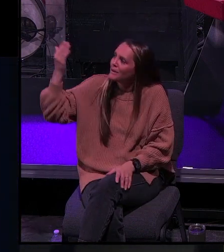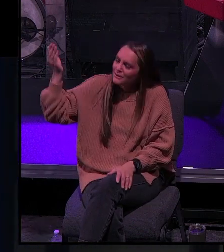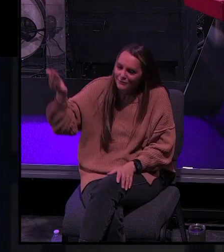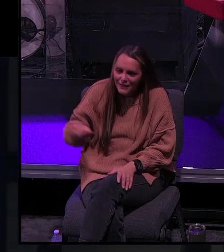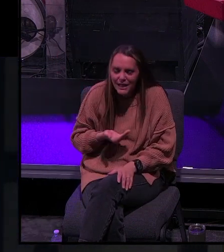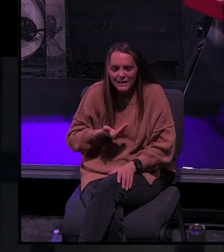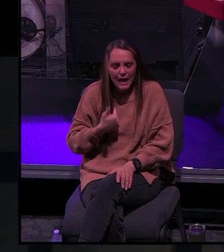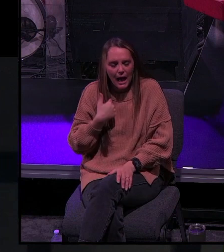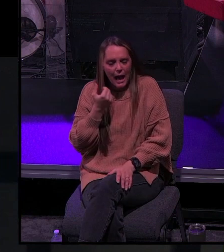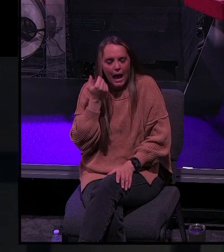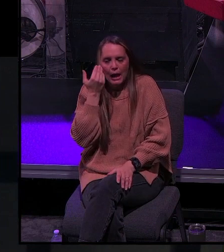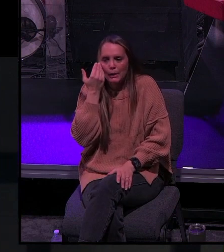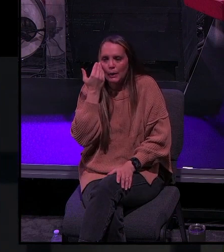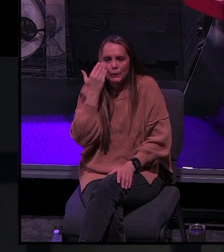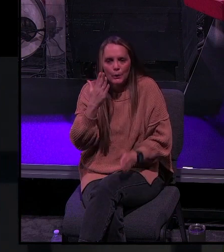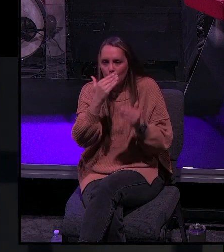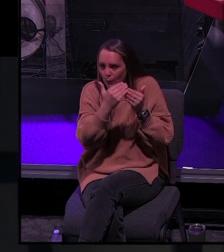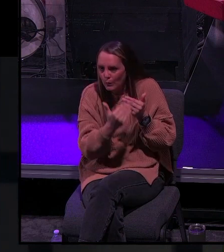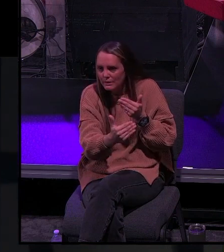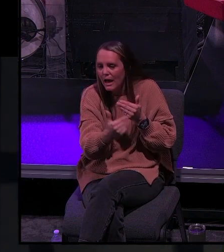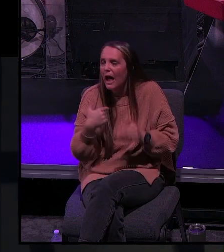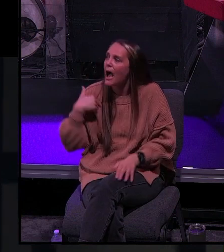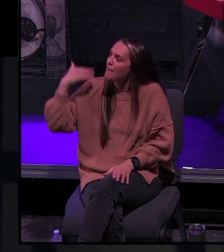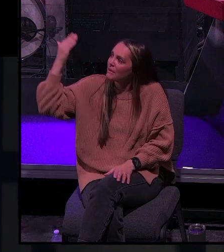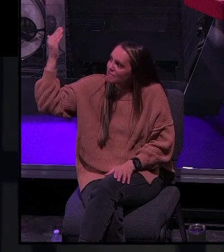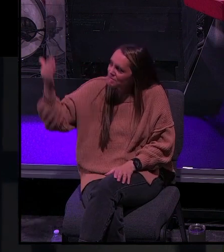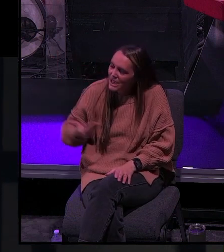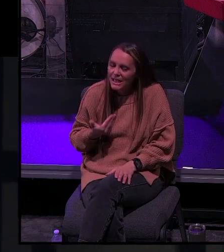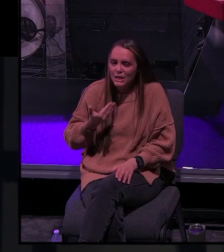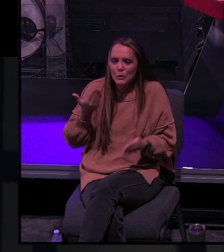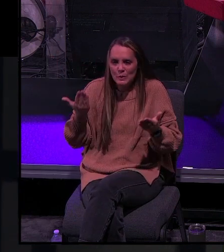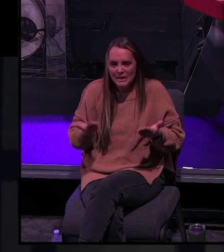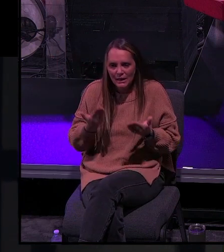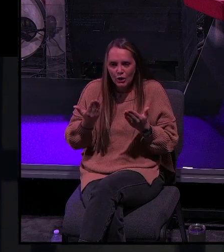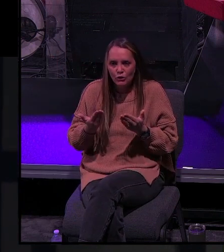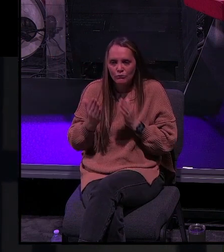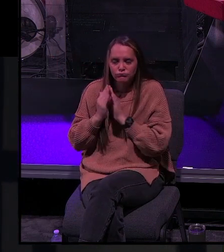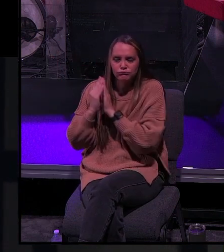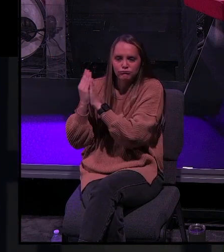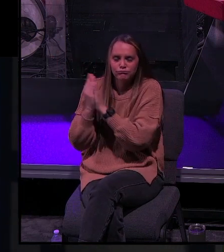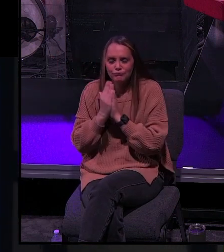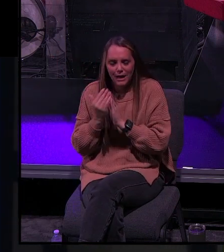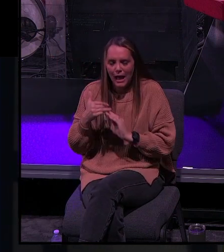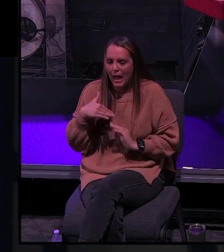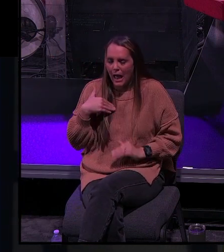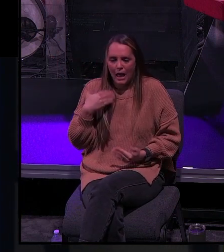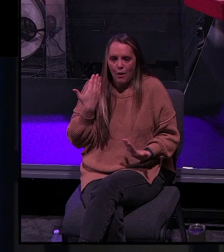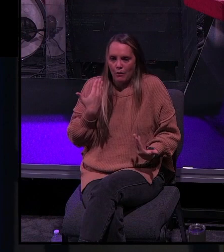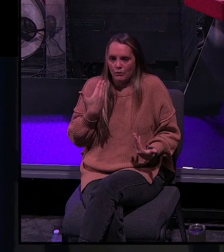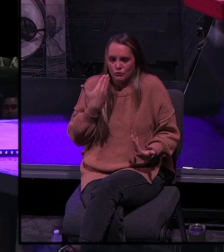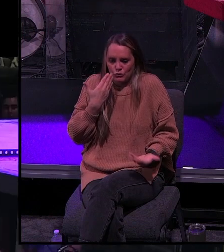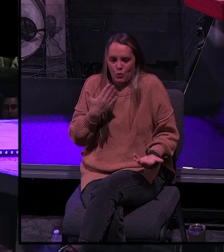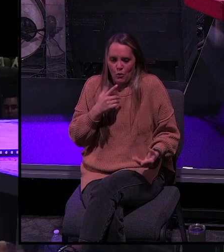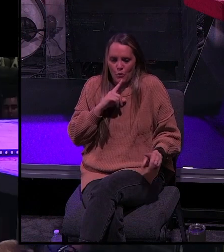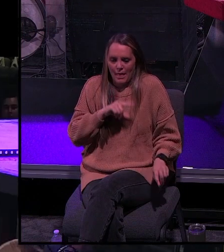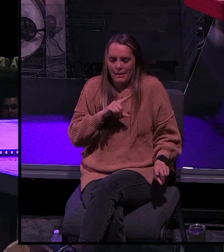to make. I'm inviting you into this space where I don't have answers. And then what if we listened?